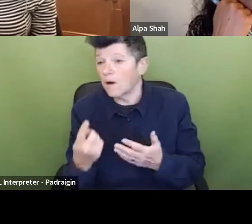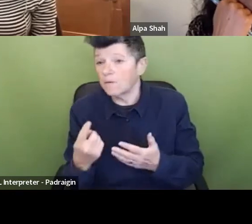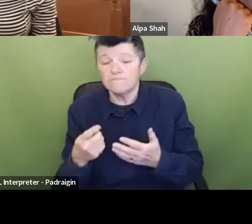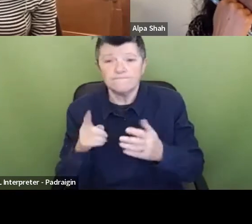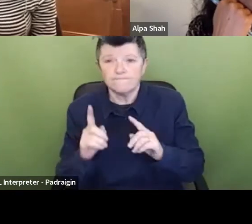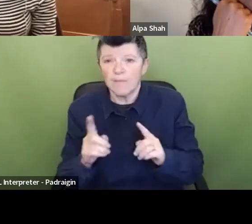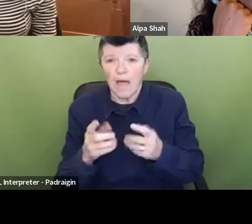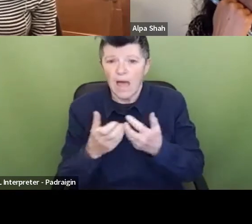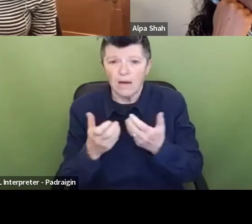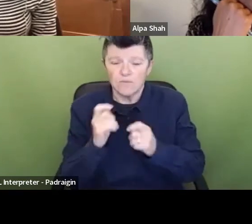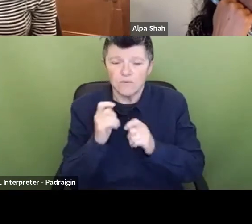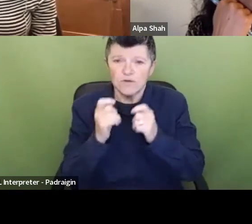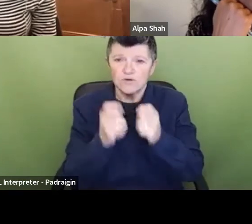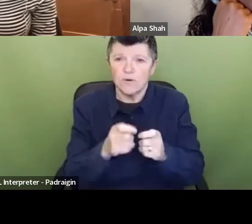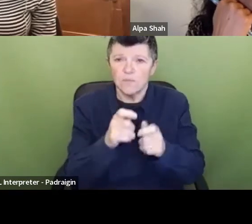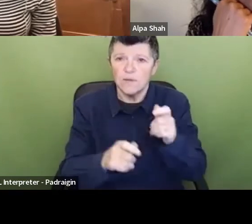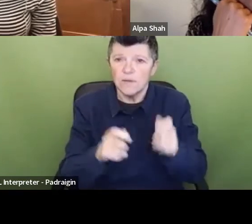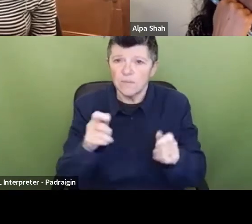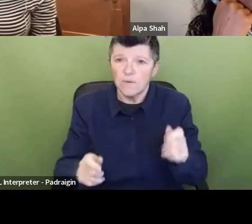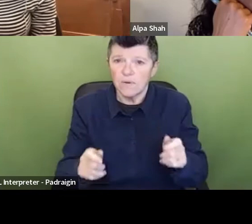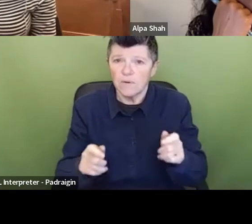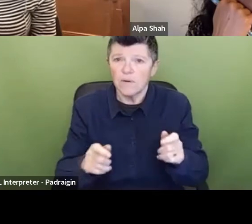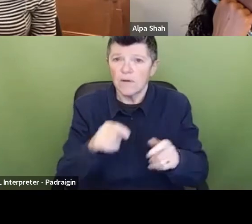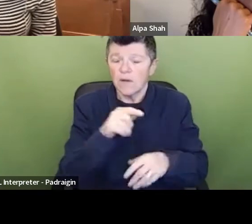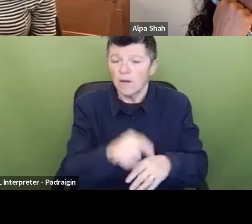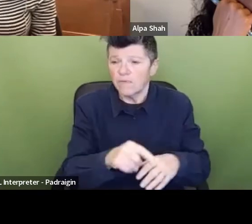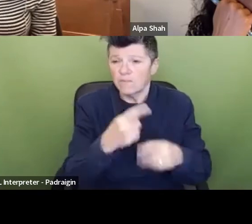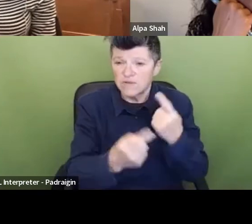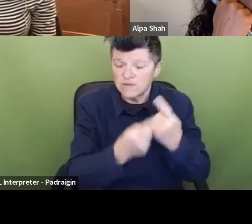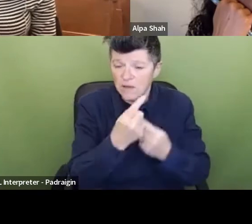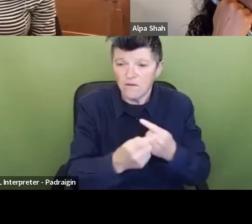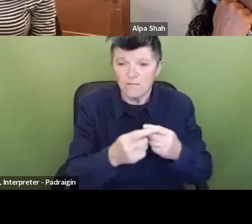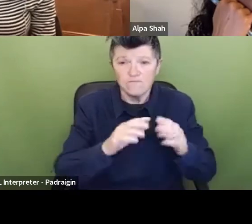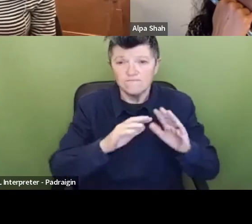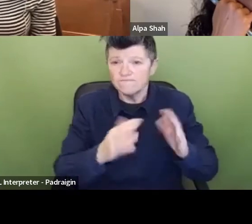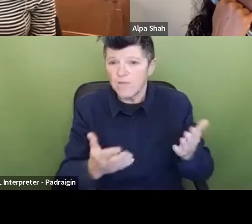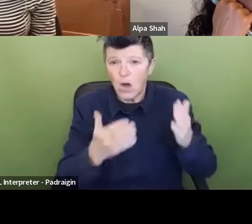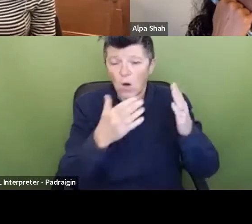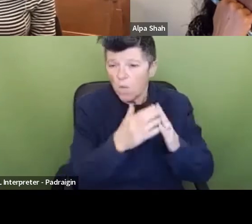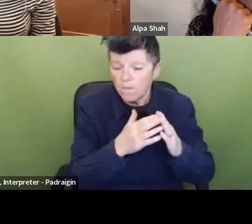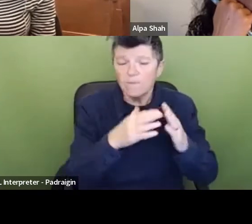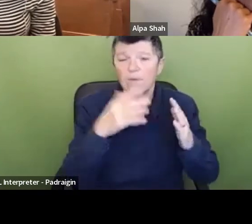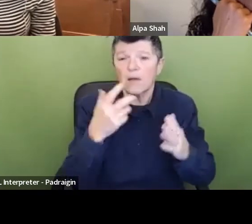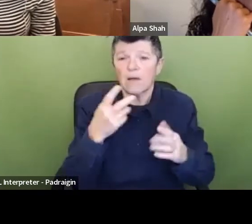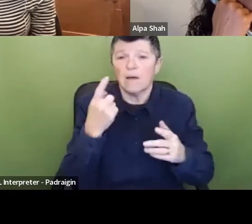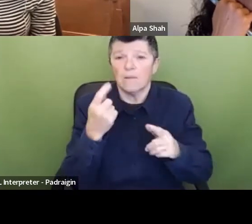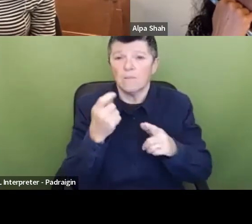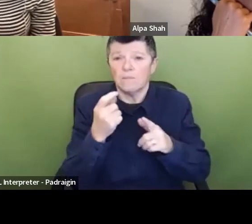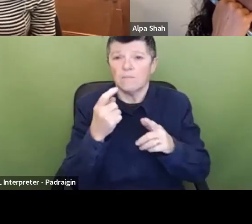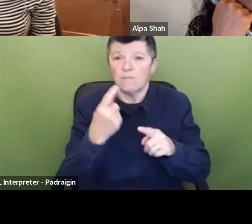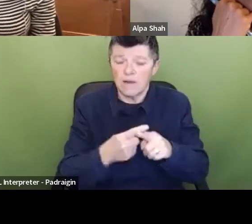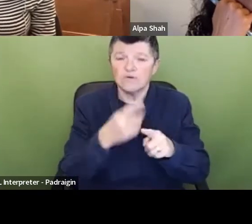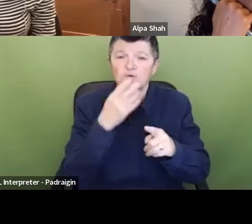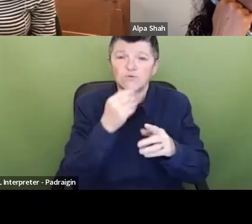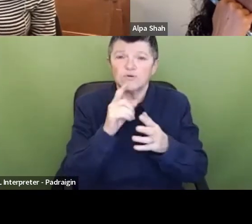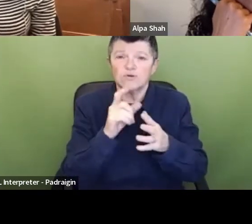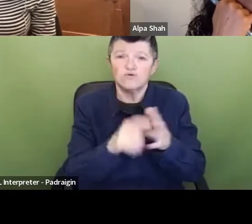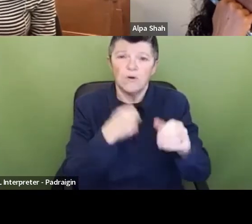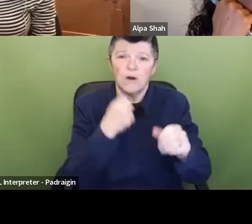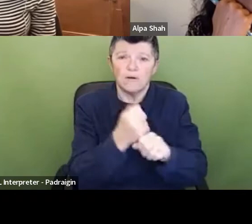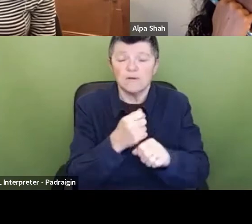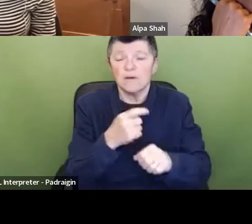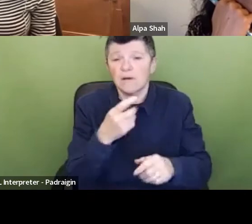people who are experiencing homelessness and are using drugs? There's very, very good ideas that have been tested for the last 20